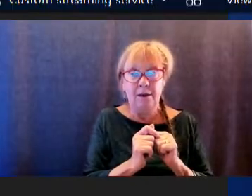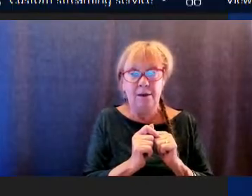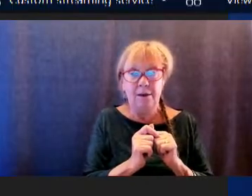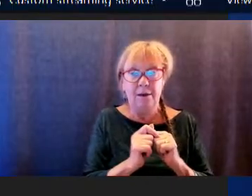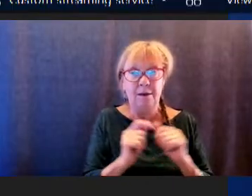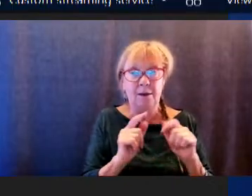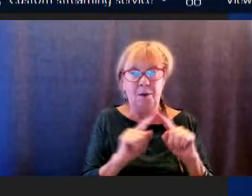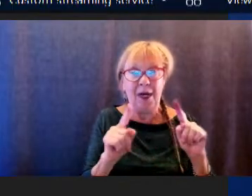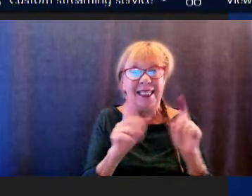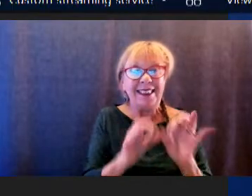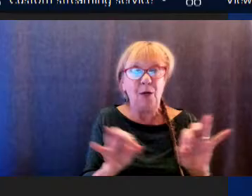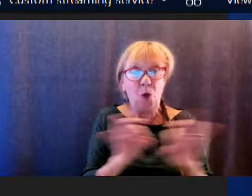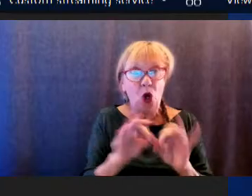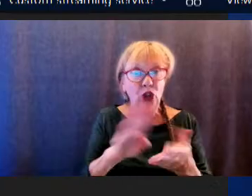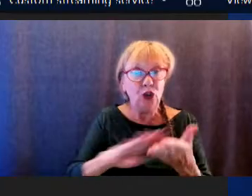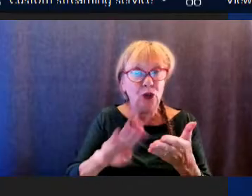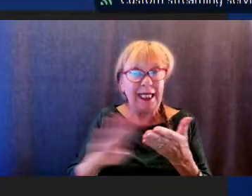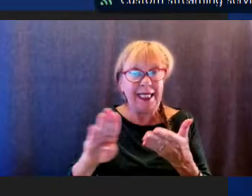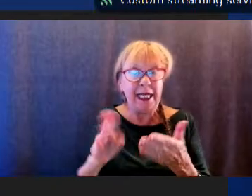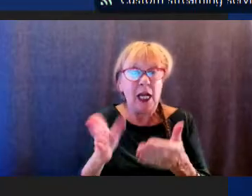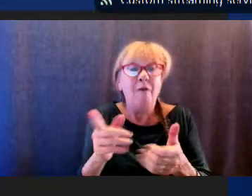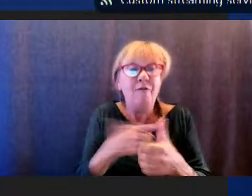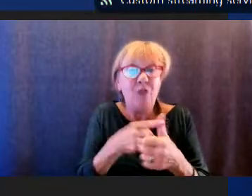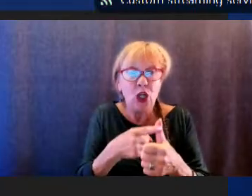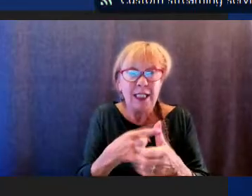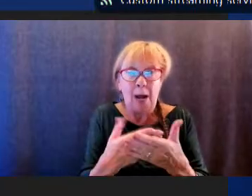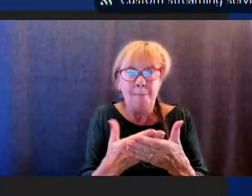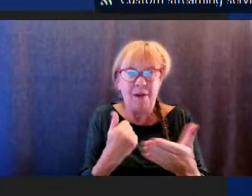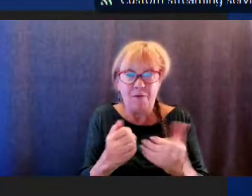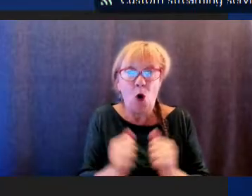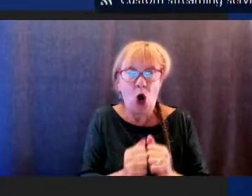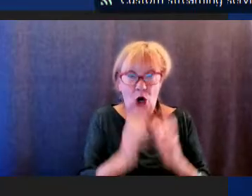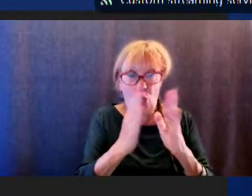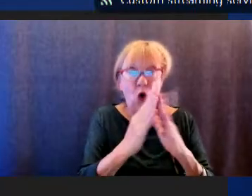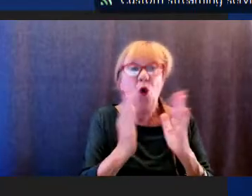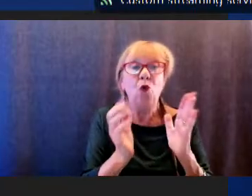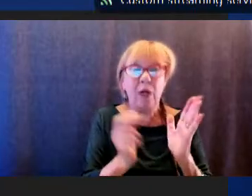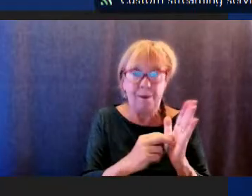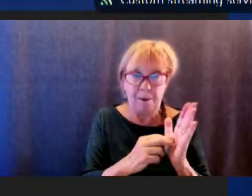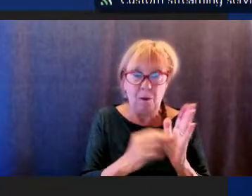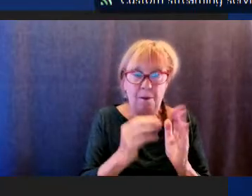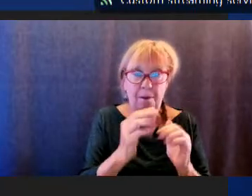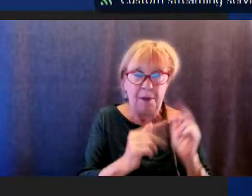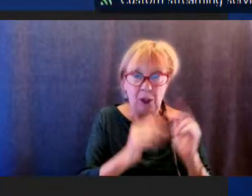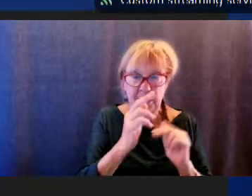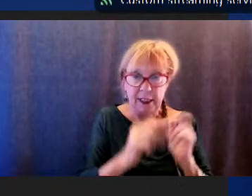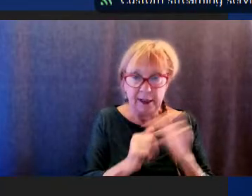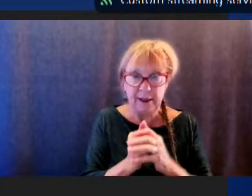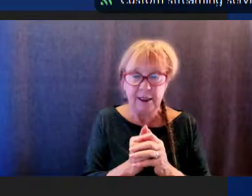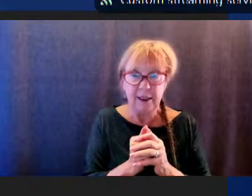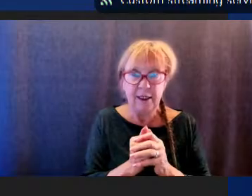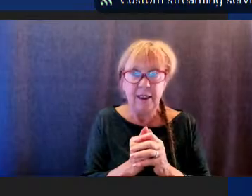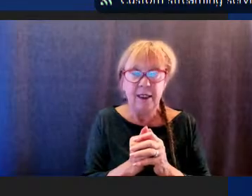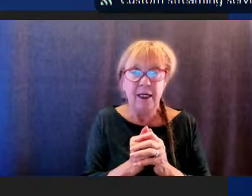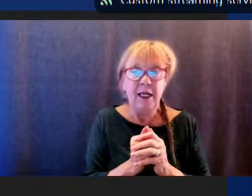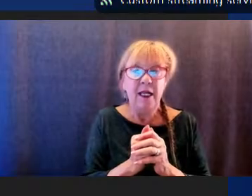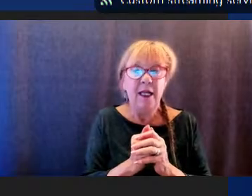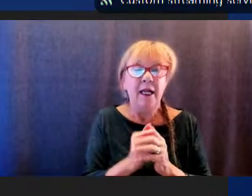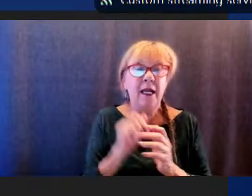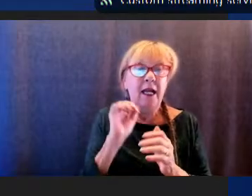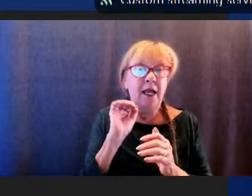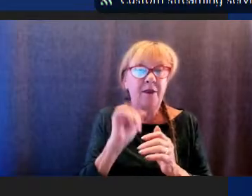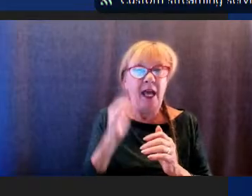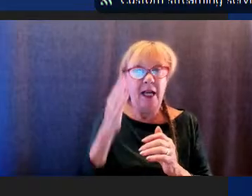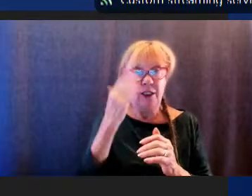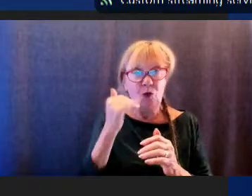logistics perspective. That is why the county is moving forward with a summary abatement process to ensure that we have certainty about